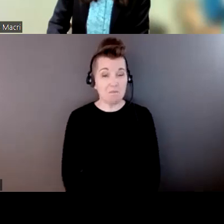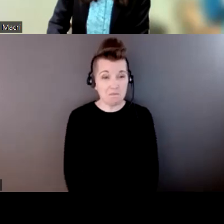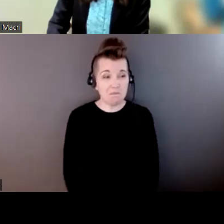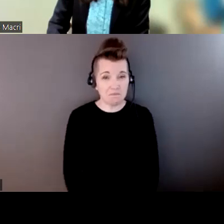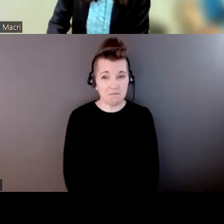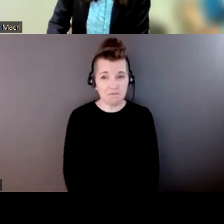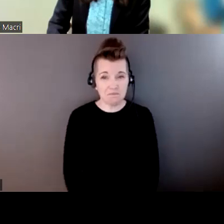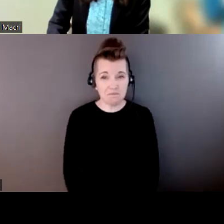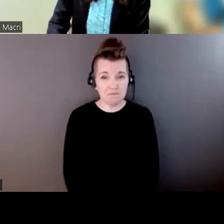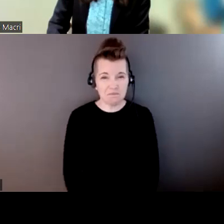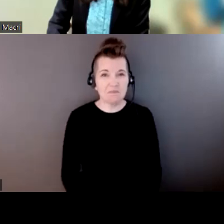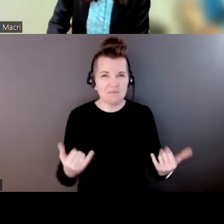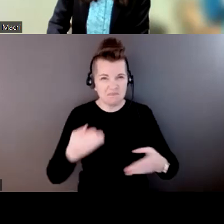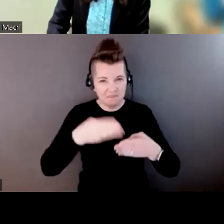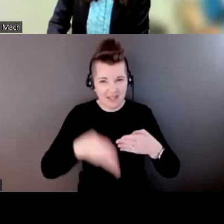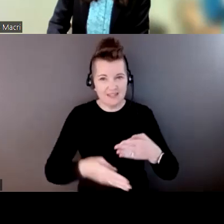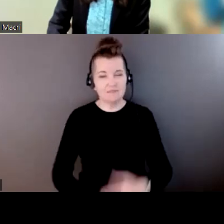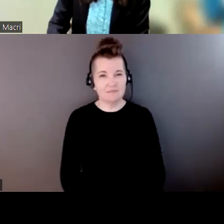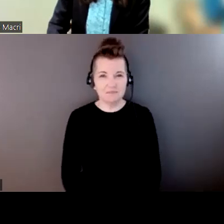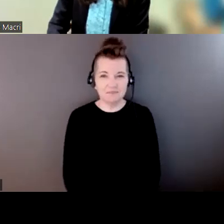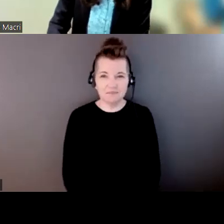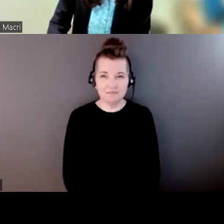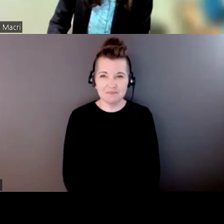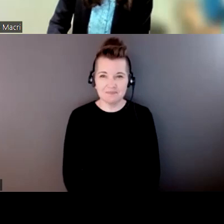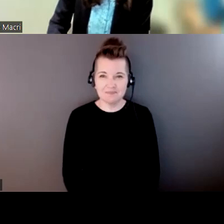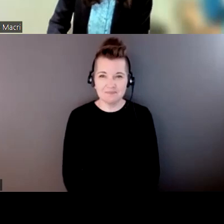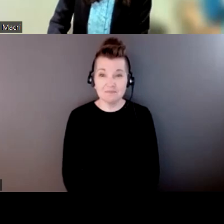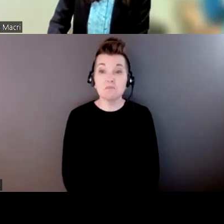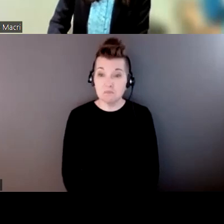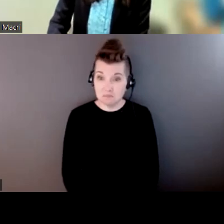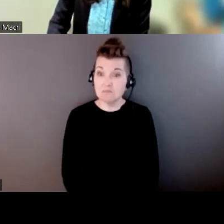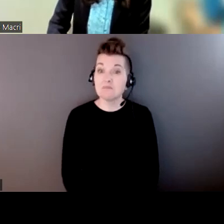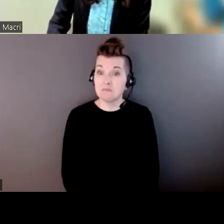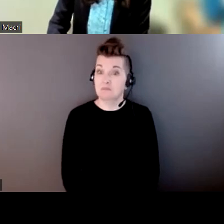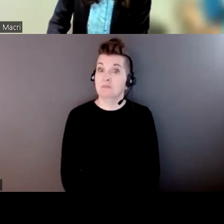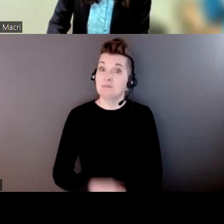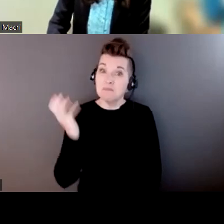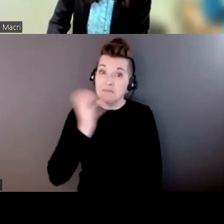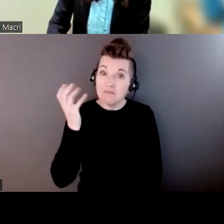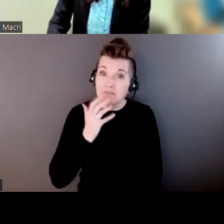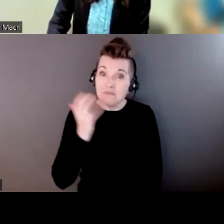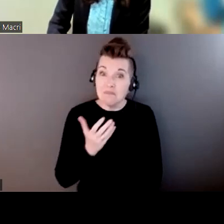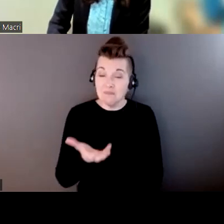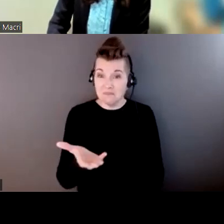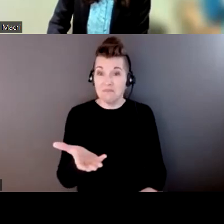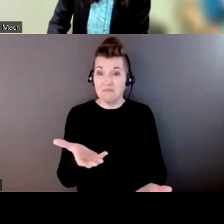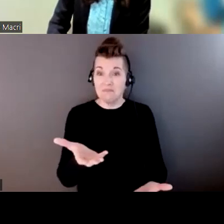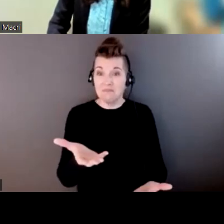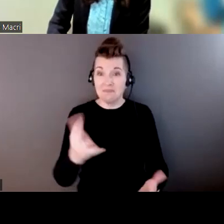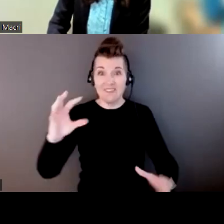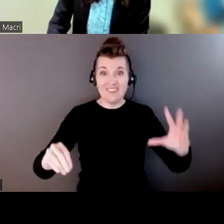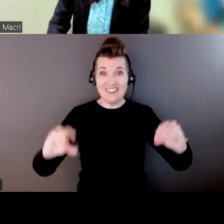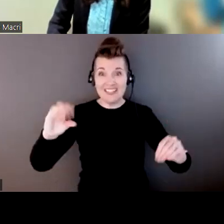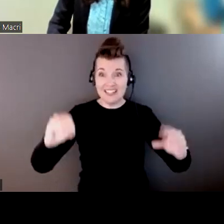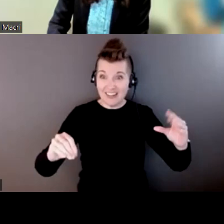I'm just going to end the poll. Great. And what do we have? Oh, look at that. Look, it's like pretty much an even split. This